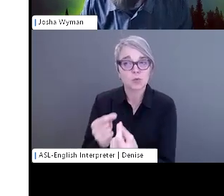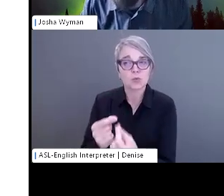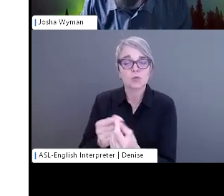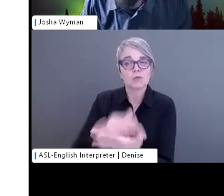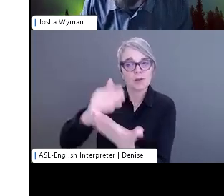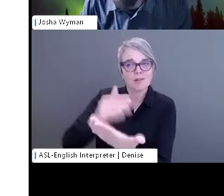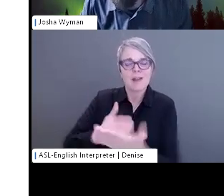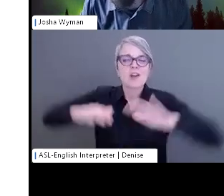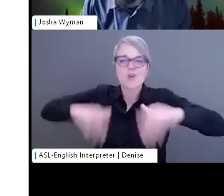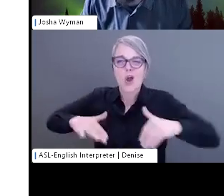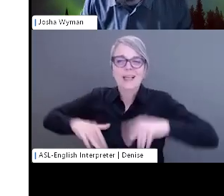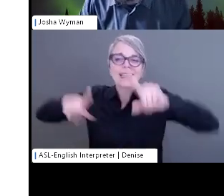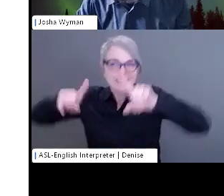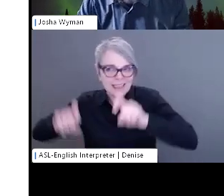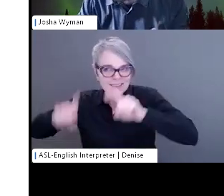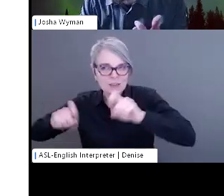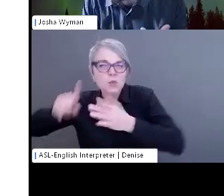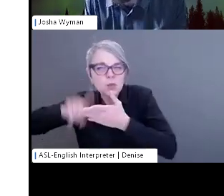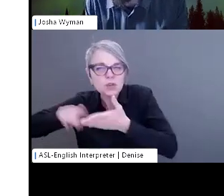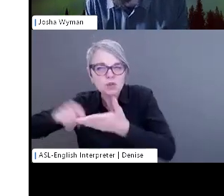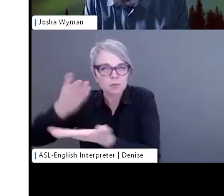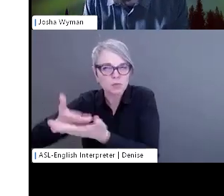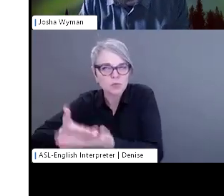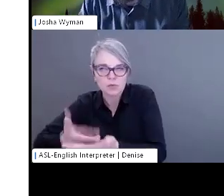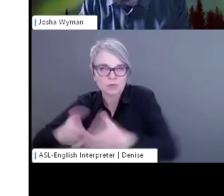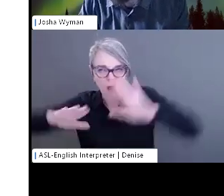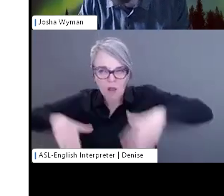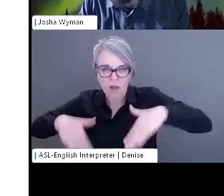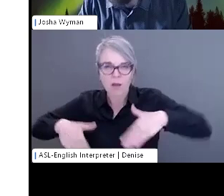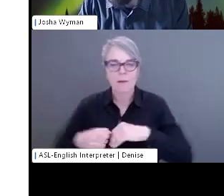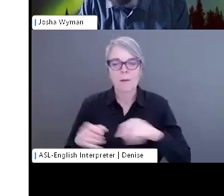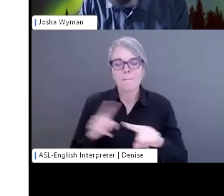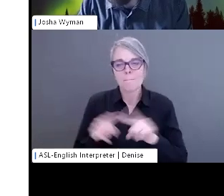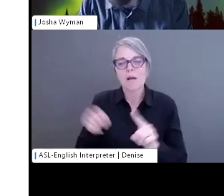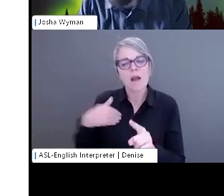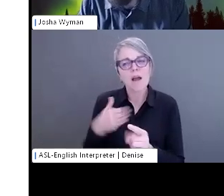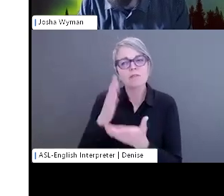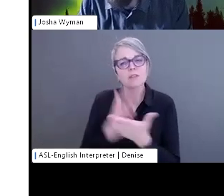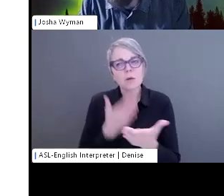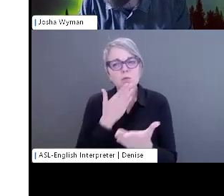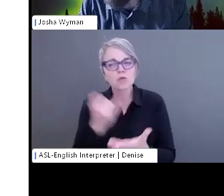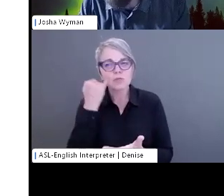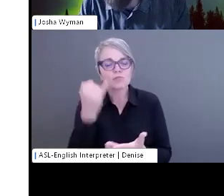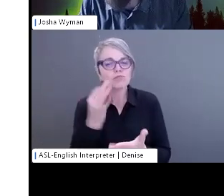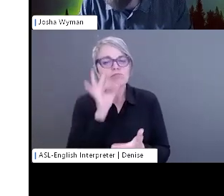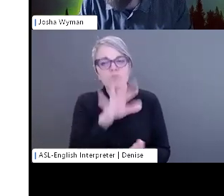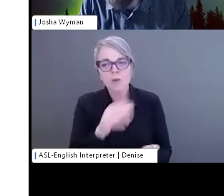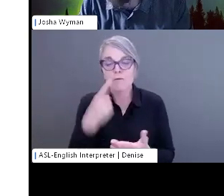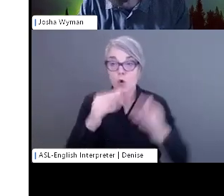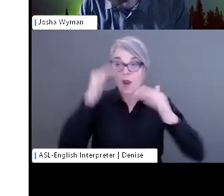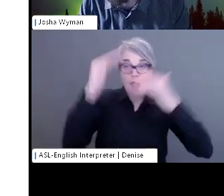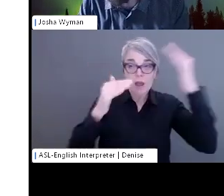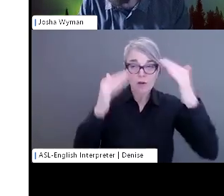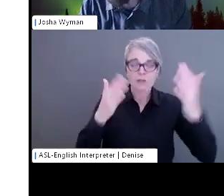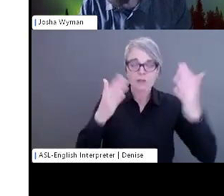but there is some helpful information regarding things like older adult risks for abuse and neglect, unique considerations for